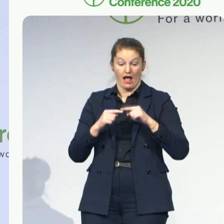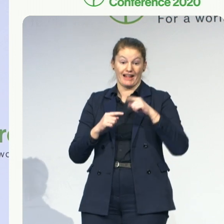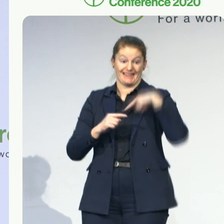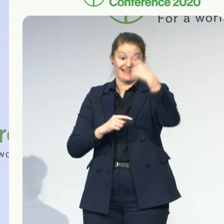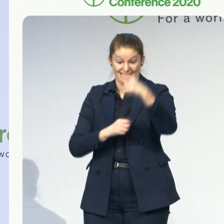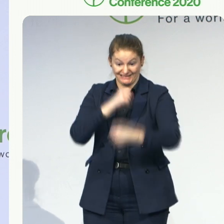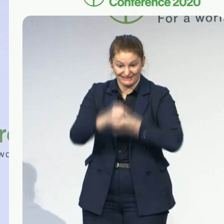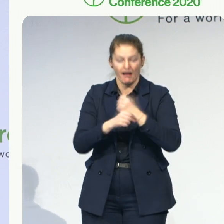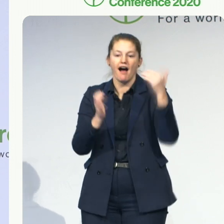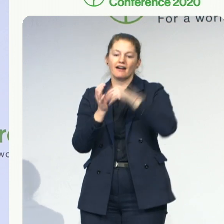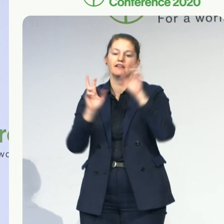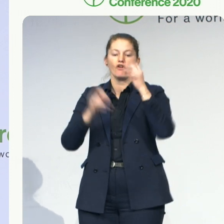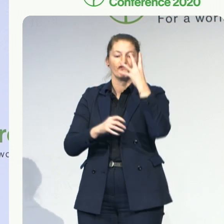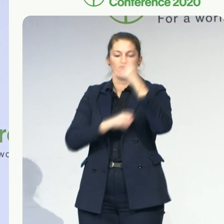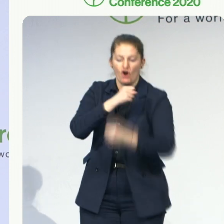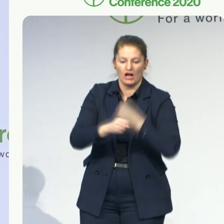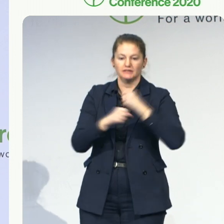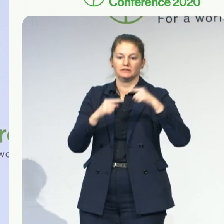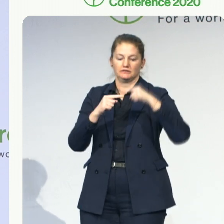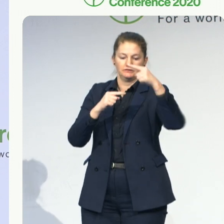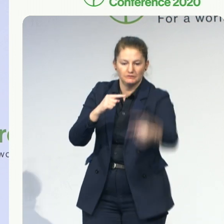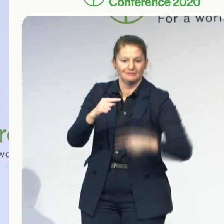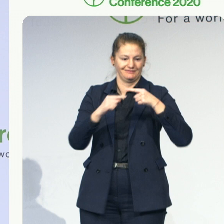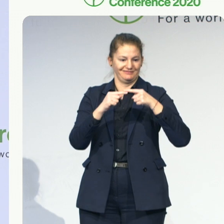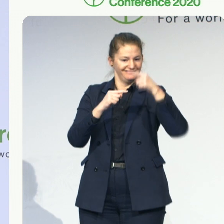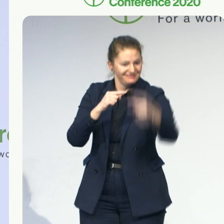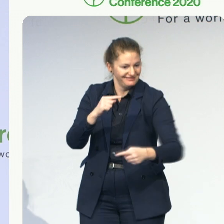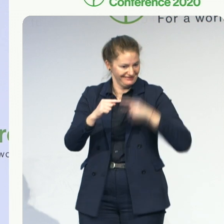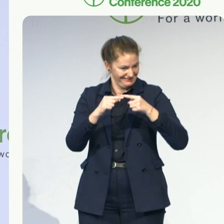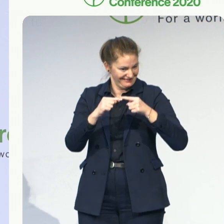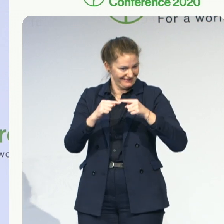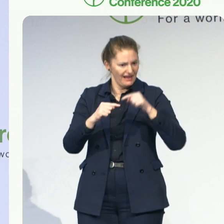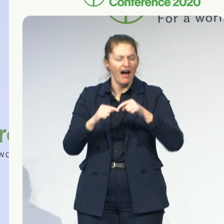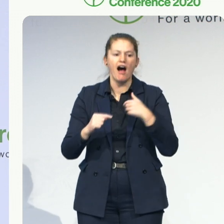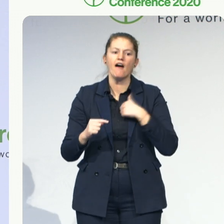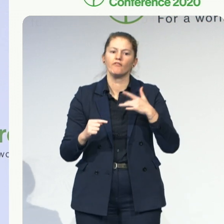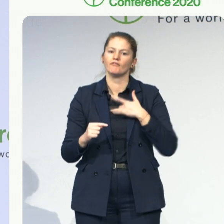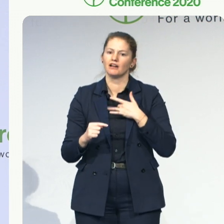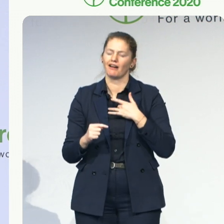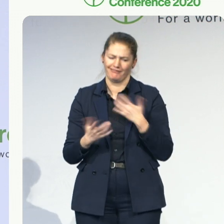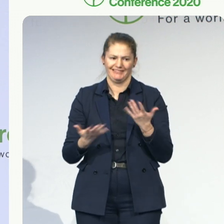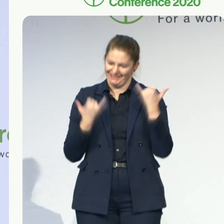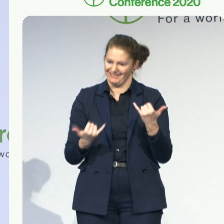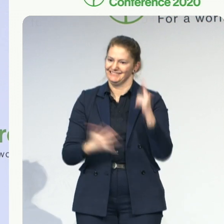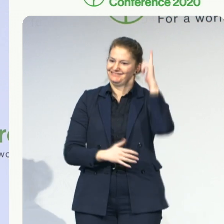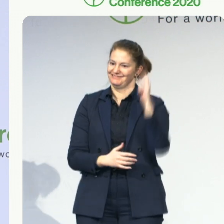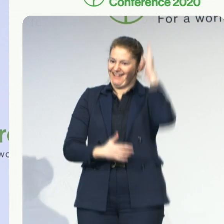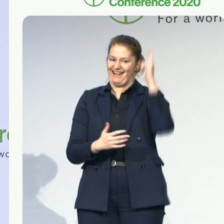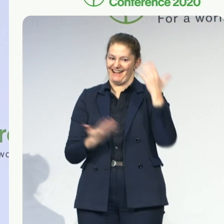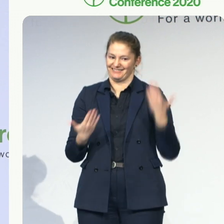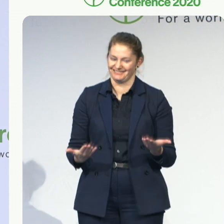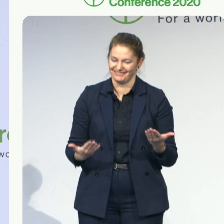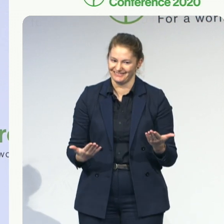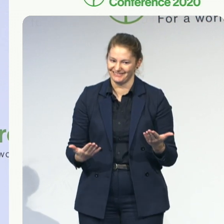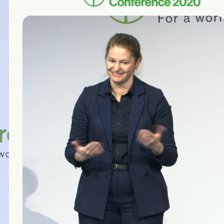startup. I am, and we all are, just as excited about what we are